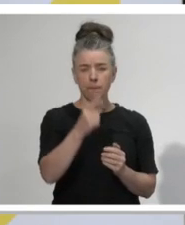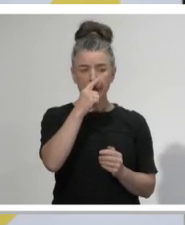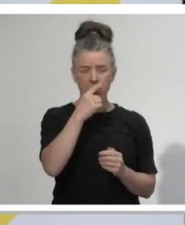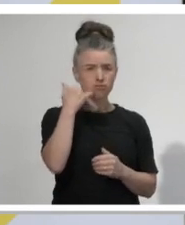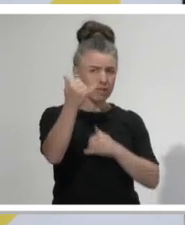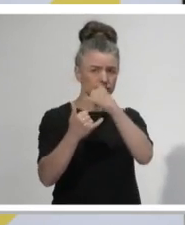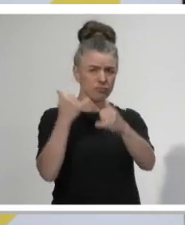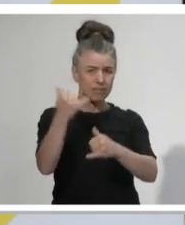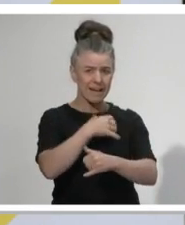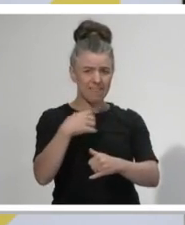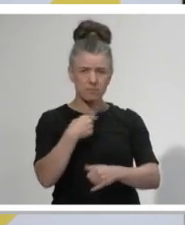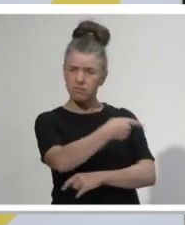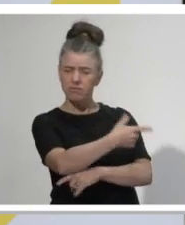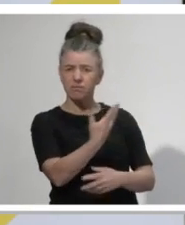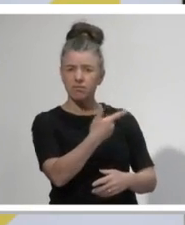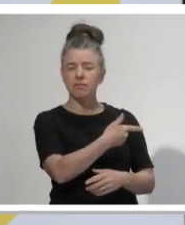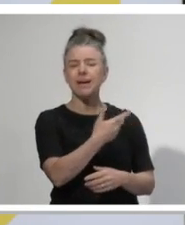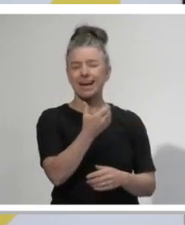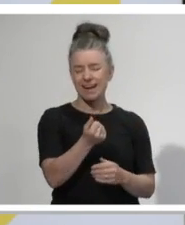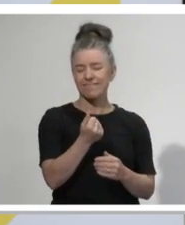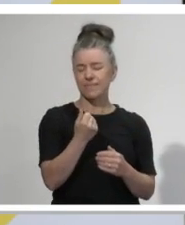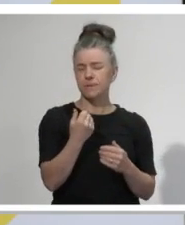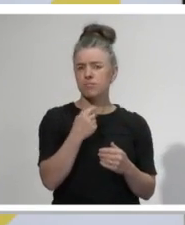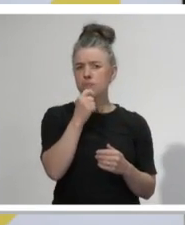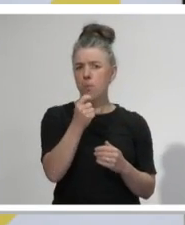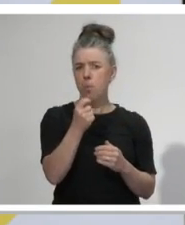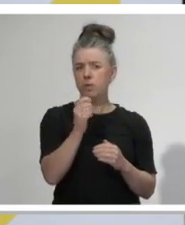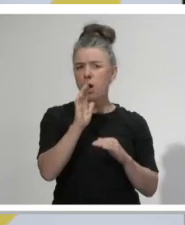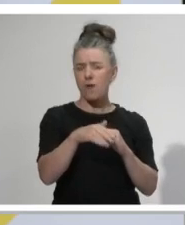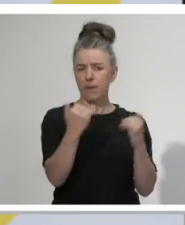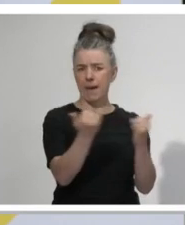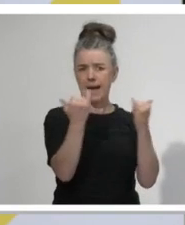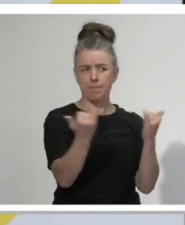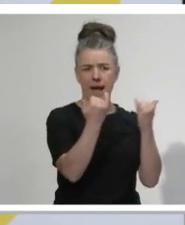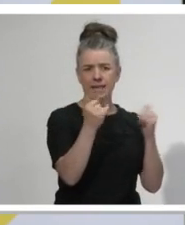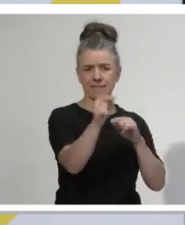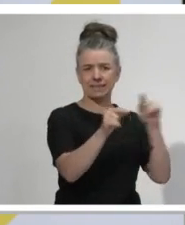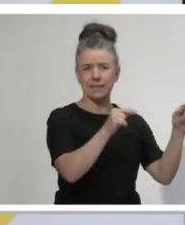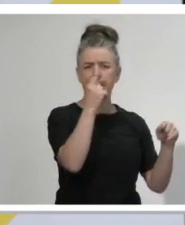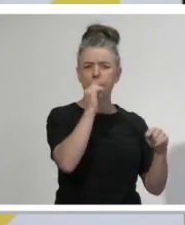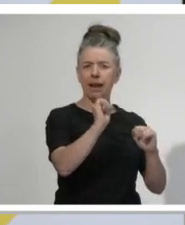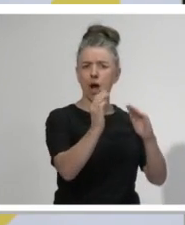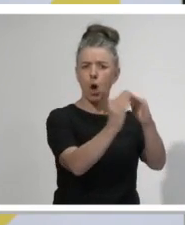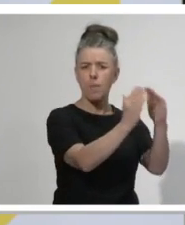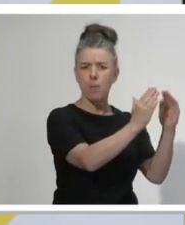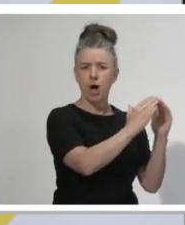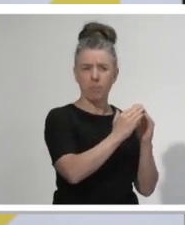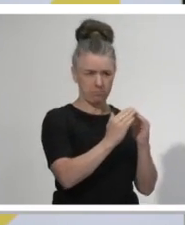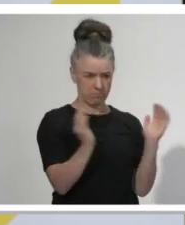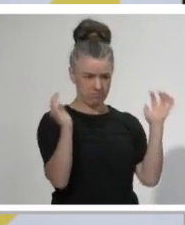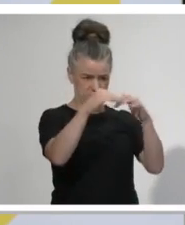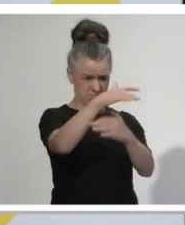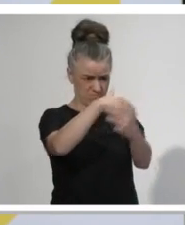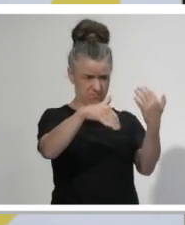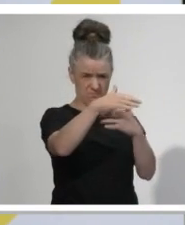of the public, there has been an increase in reports about parties at residential addresses that clearly include people